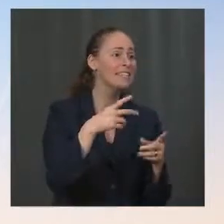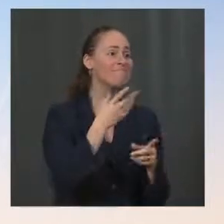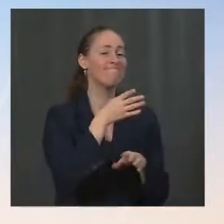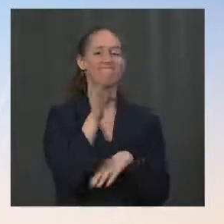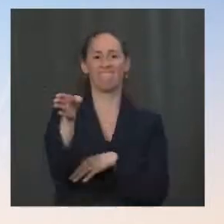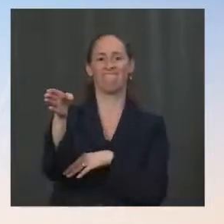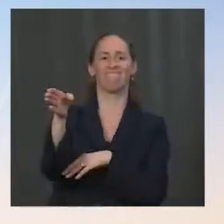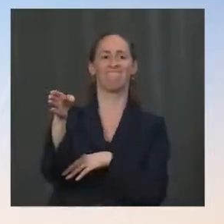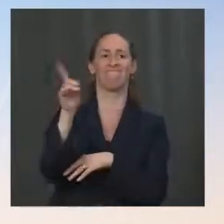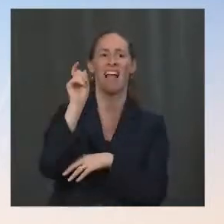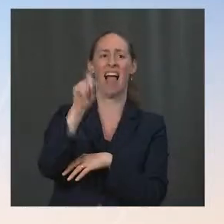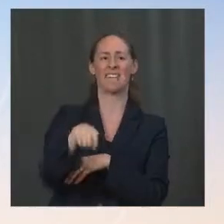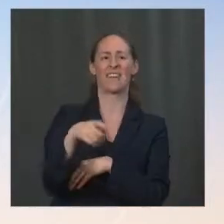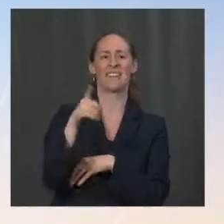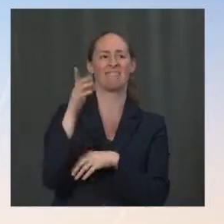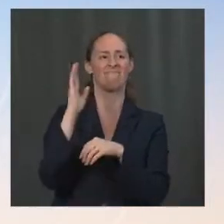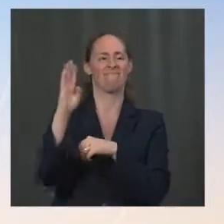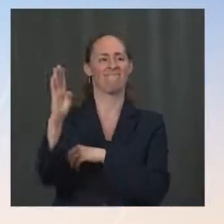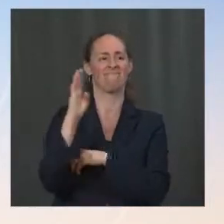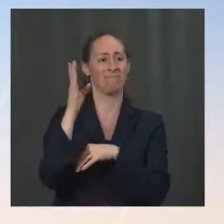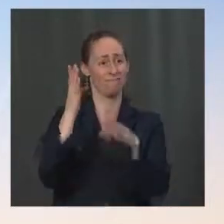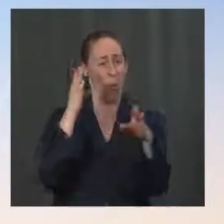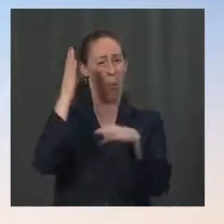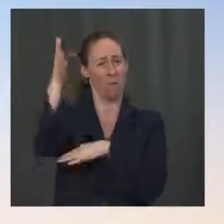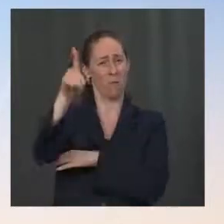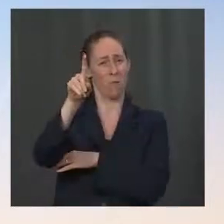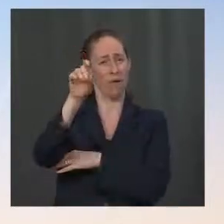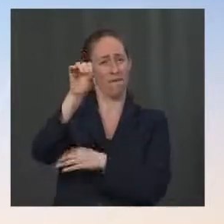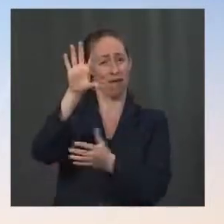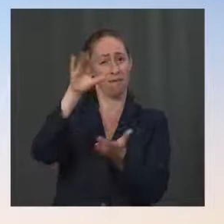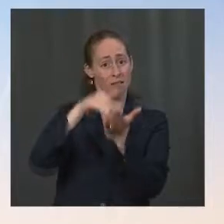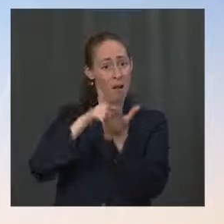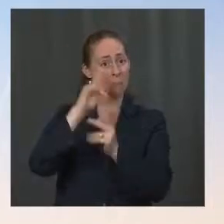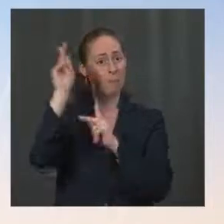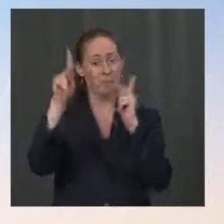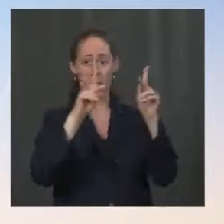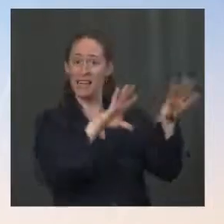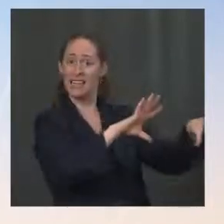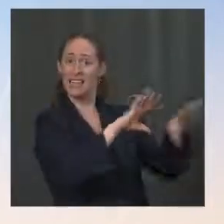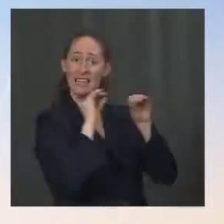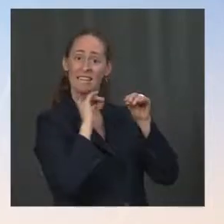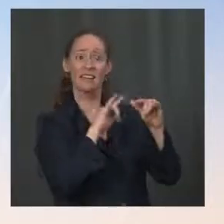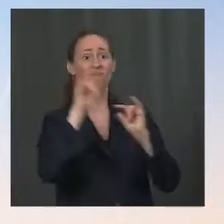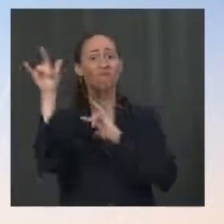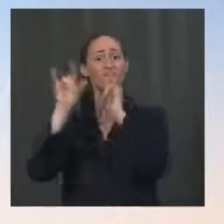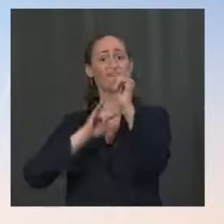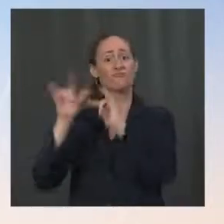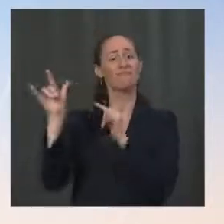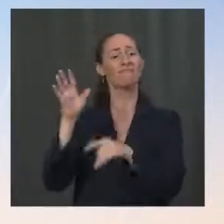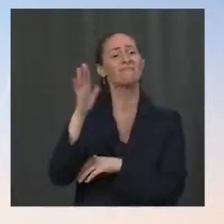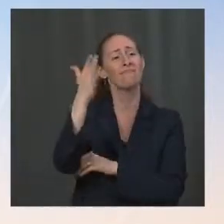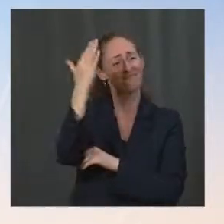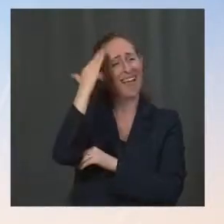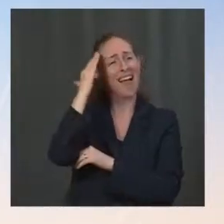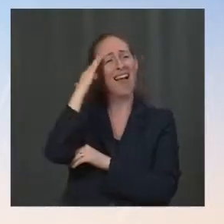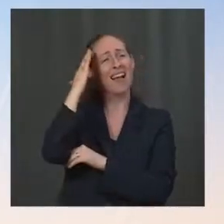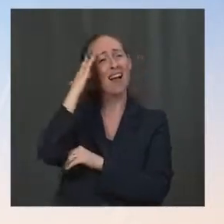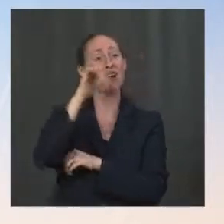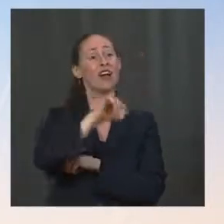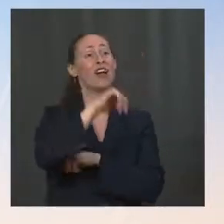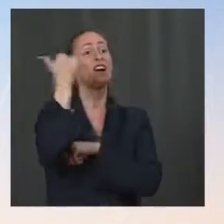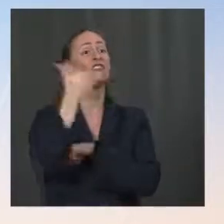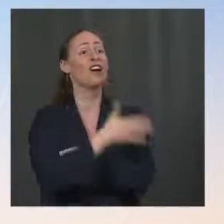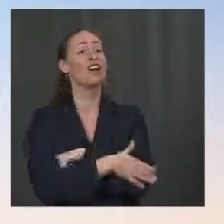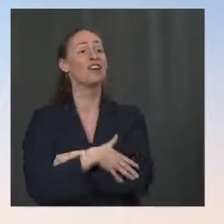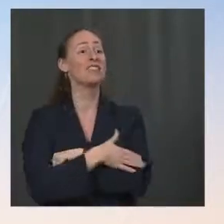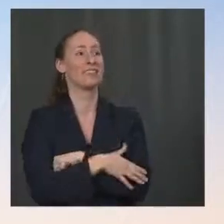than 105,000 people as a result. This is not the only place in the world where we have to work with adversaries or people